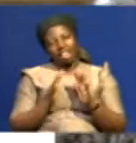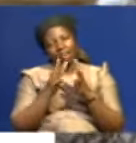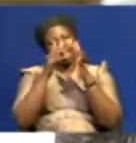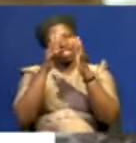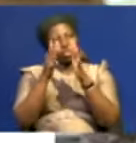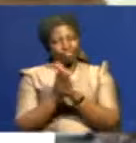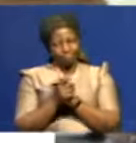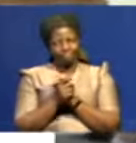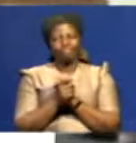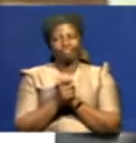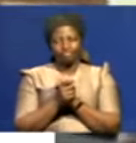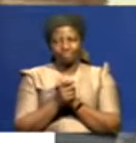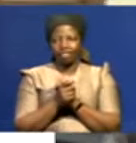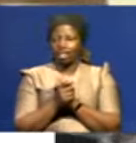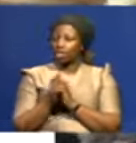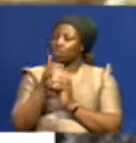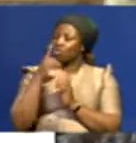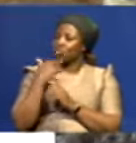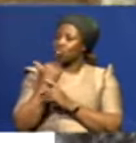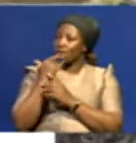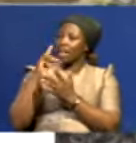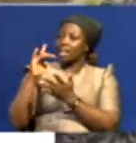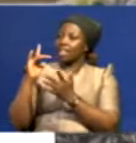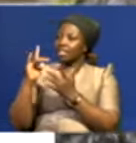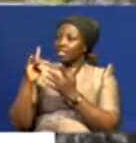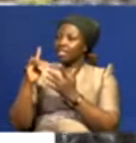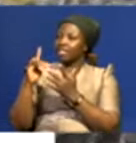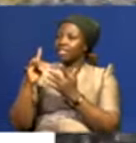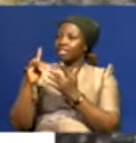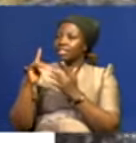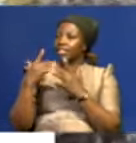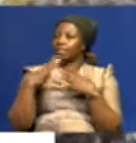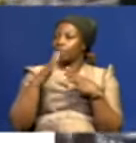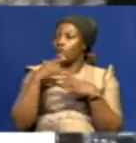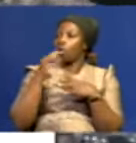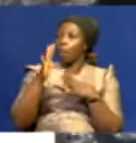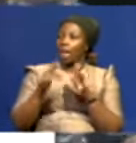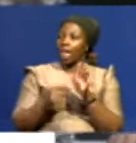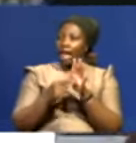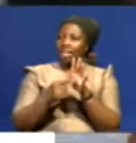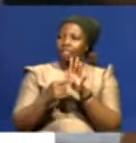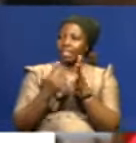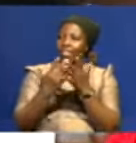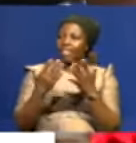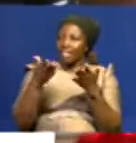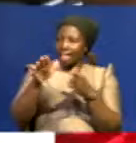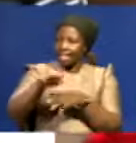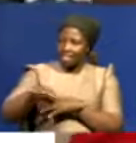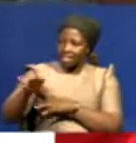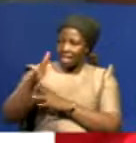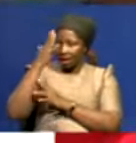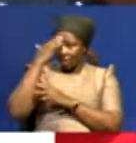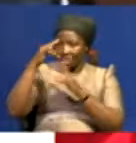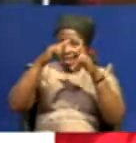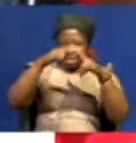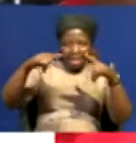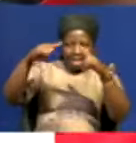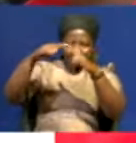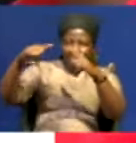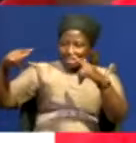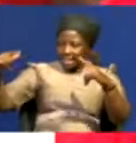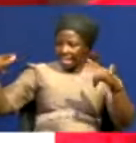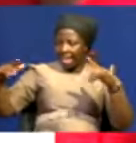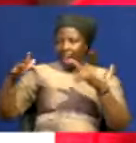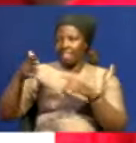the people, the type of exhibitions we're going to likely to happen, because there are tents all around us here? Yes. Okay, we